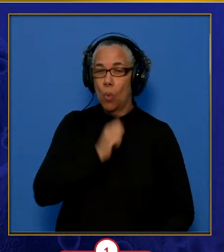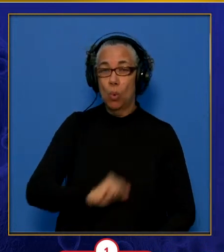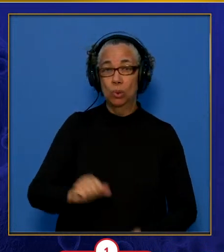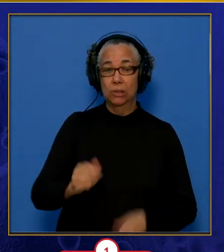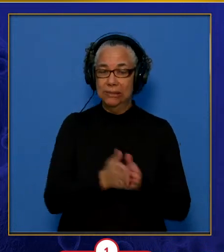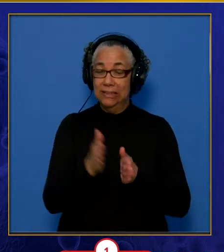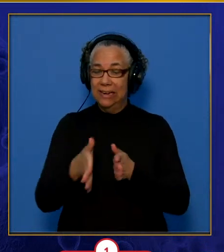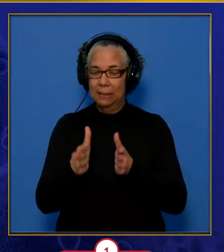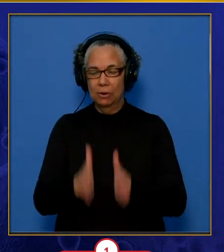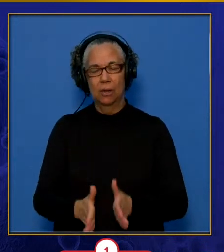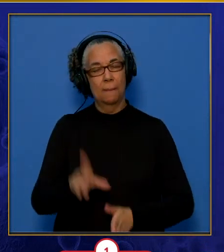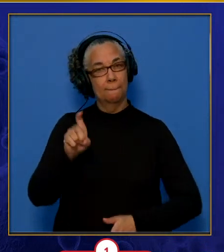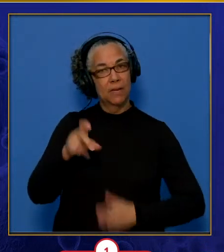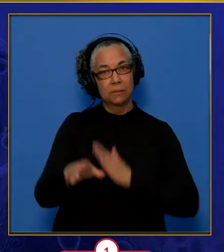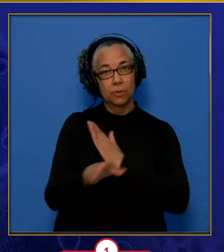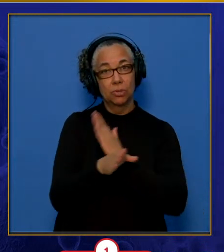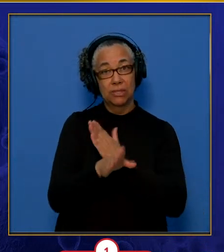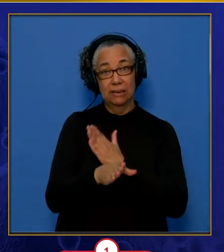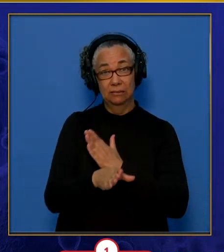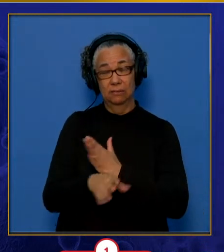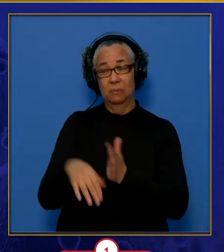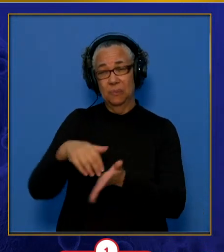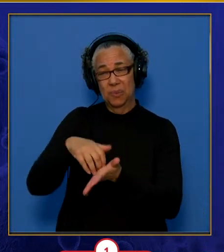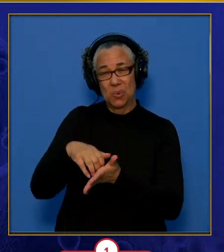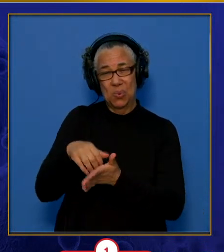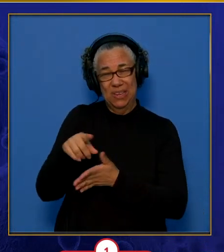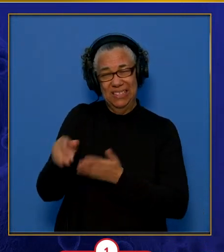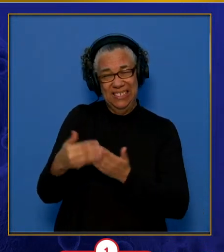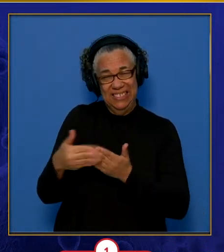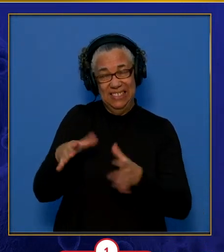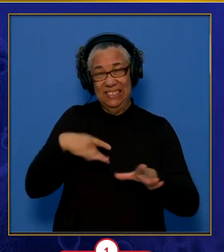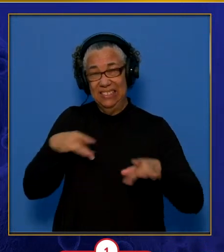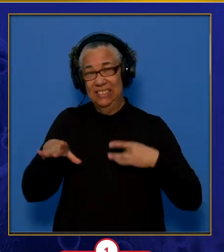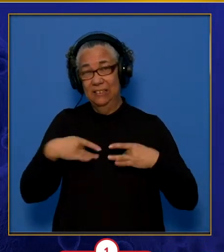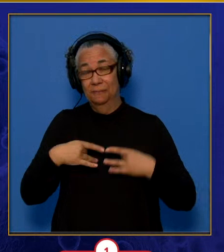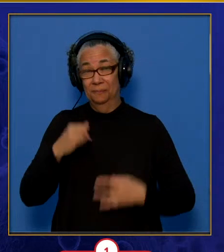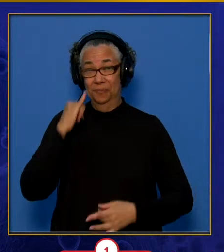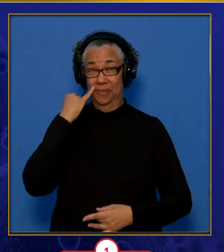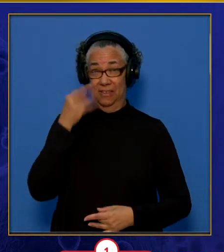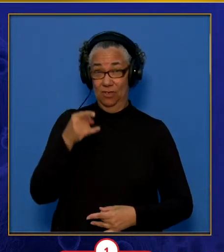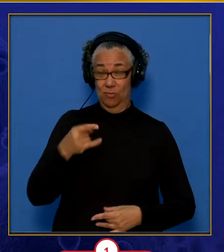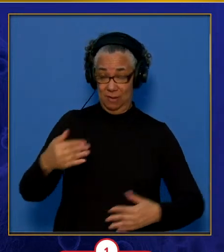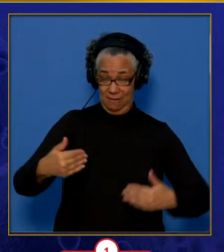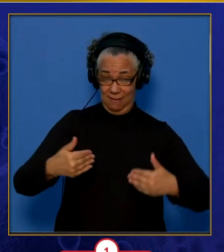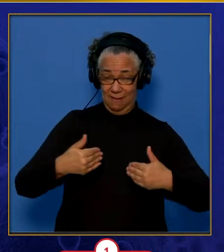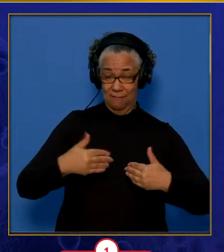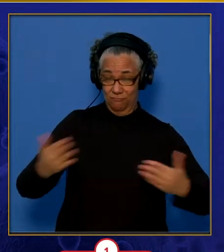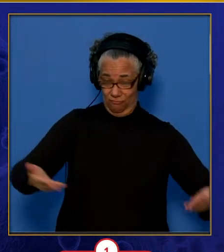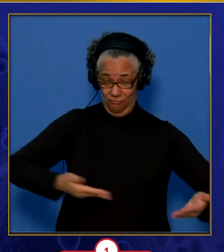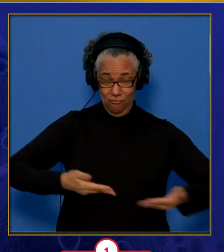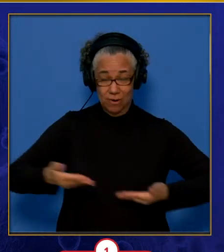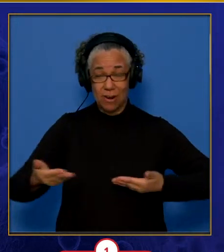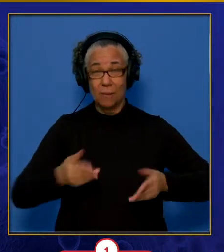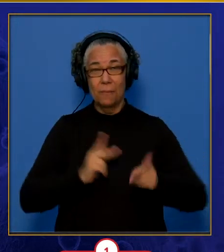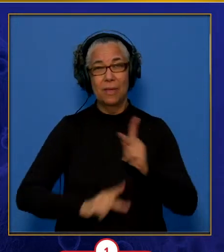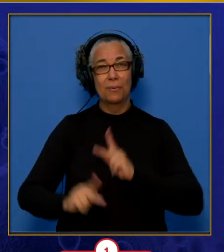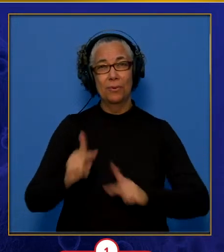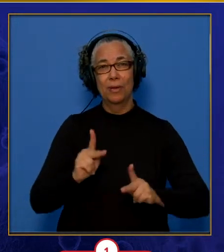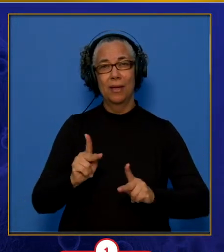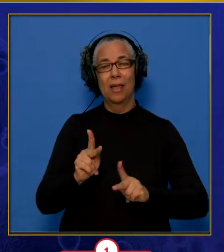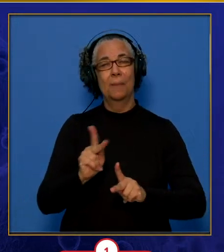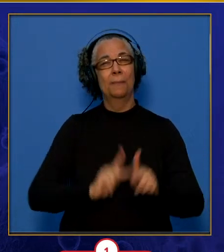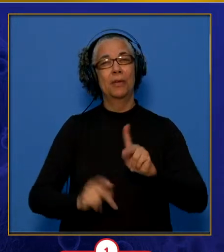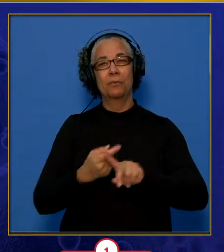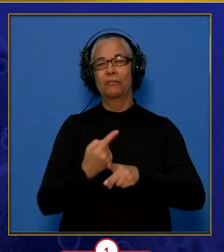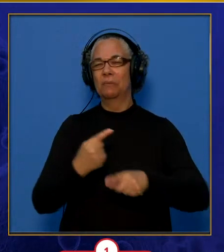vulnerable. And also, if you will be hosting or attending a gathering during the holiday season that brings people who live in different